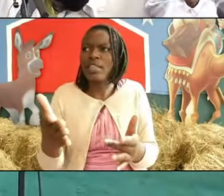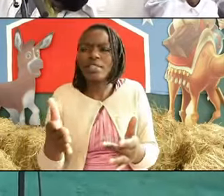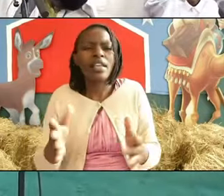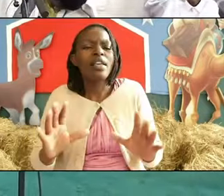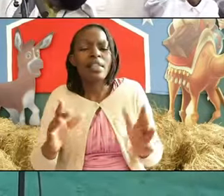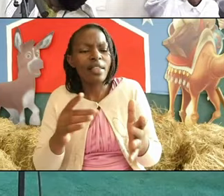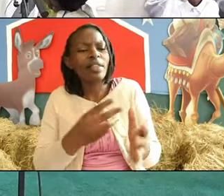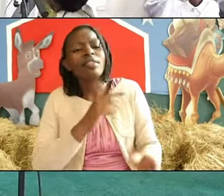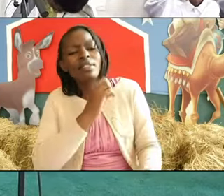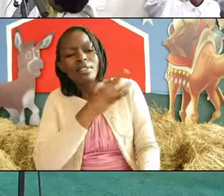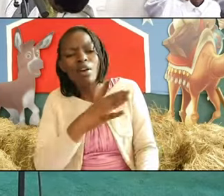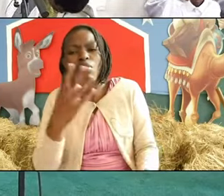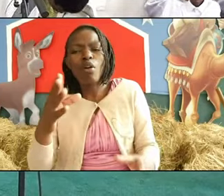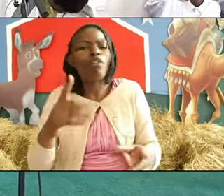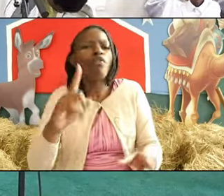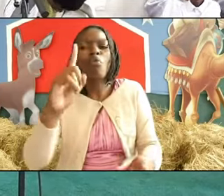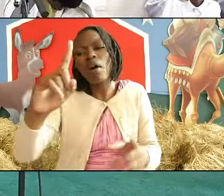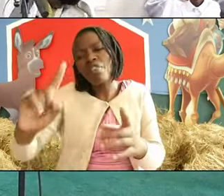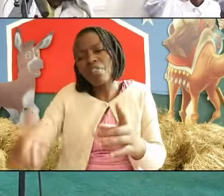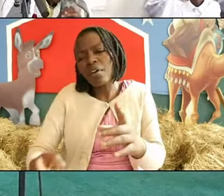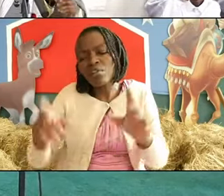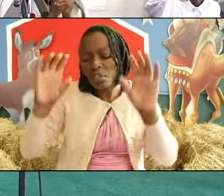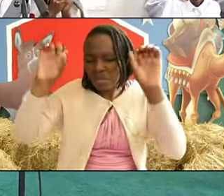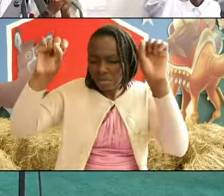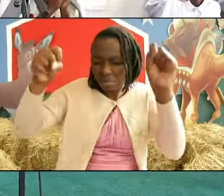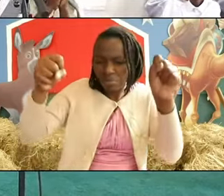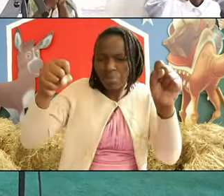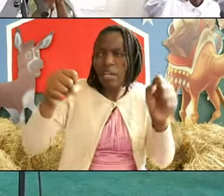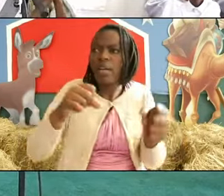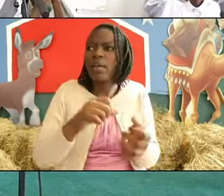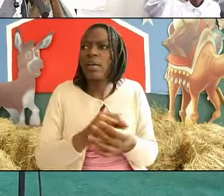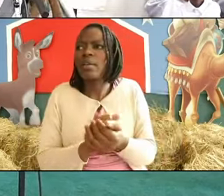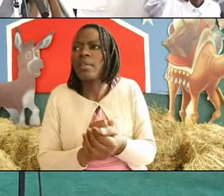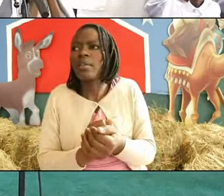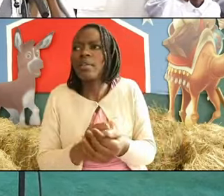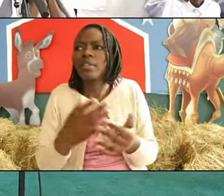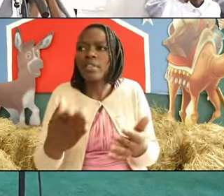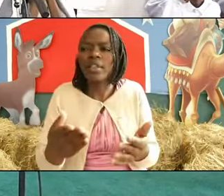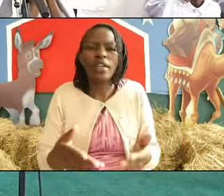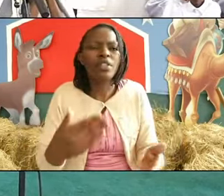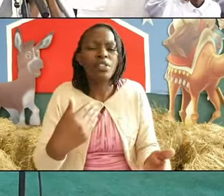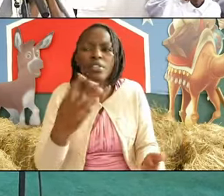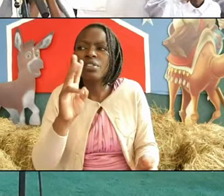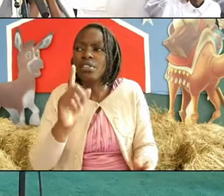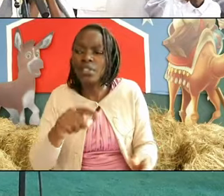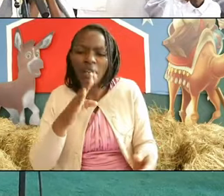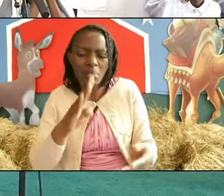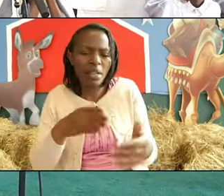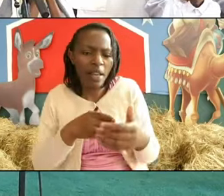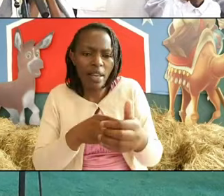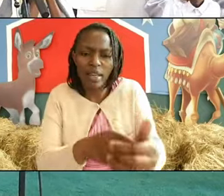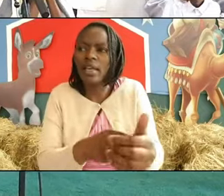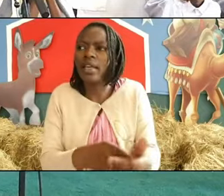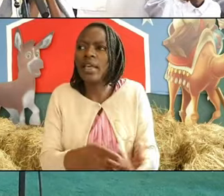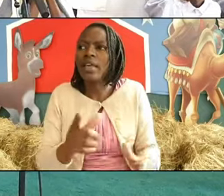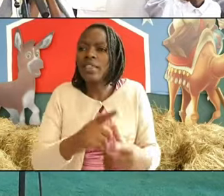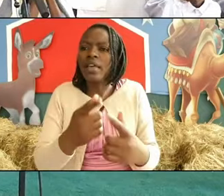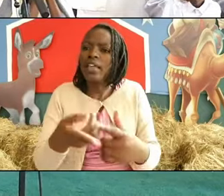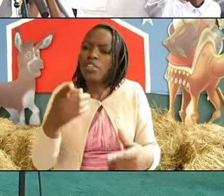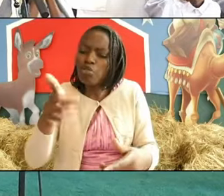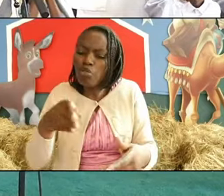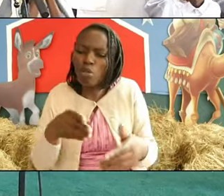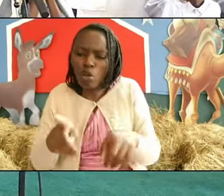of a thousand sheep, the helpless victims of the Passover celebration. They shall be led to their slaughter soon, and so shall